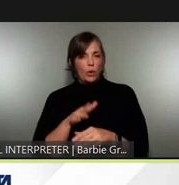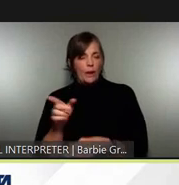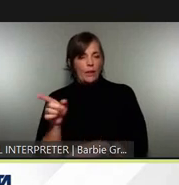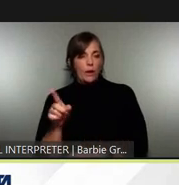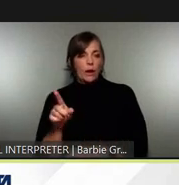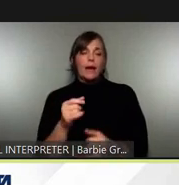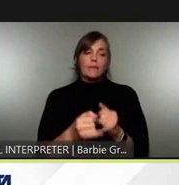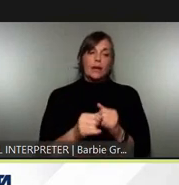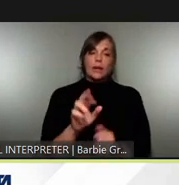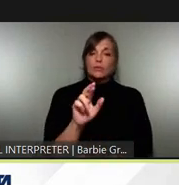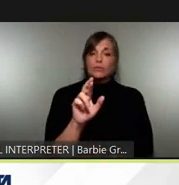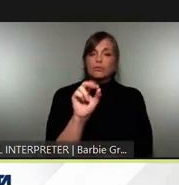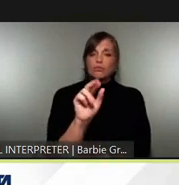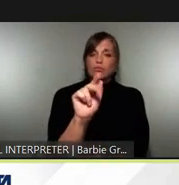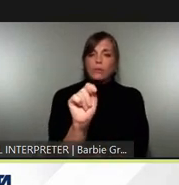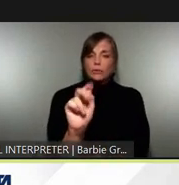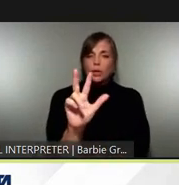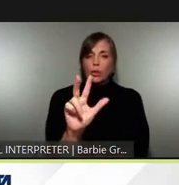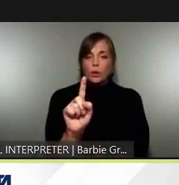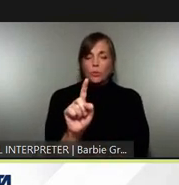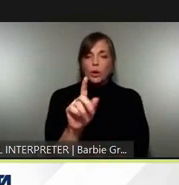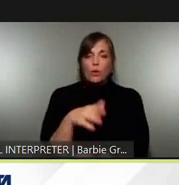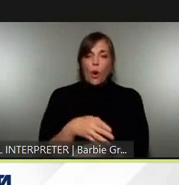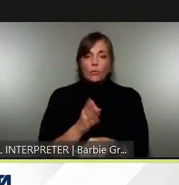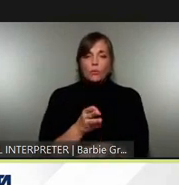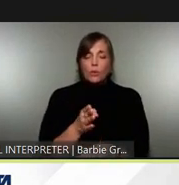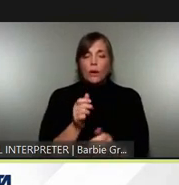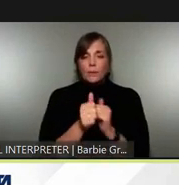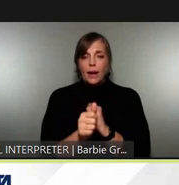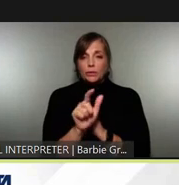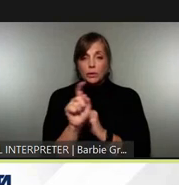31. Route 31 travels on Broadway. It goes right by the zoo.